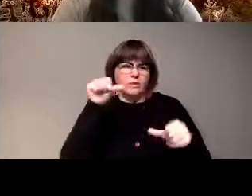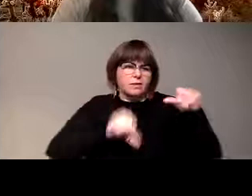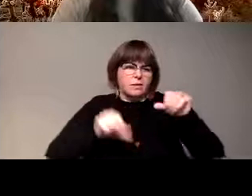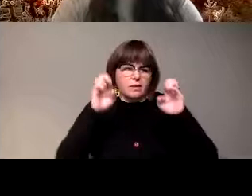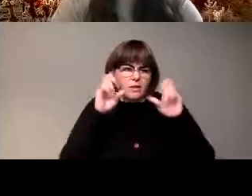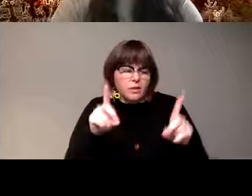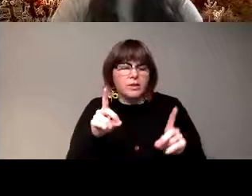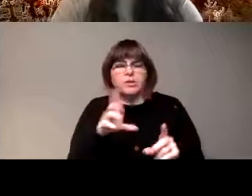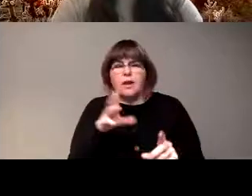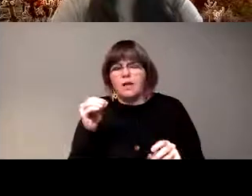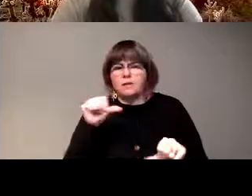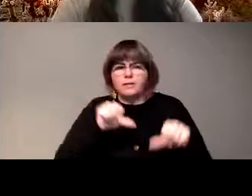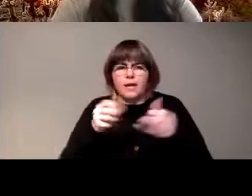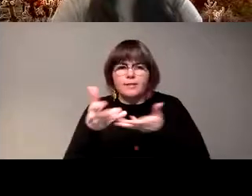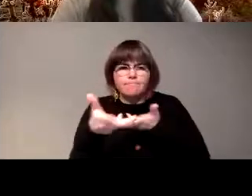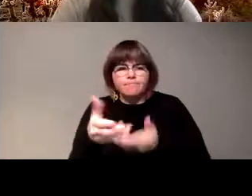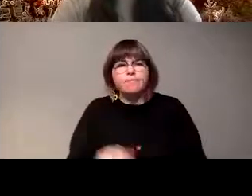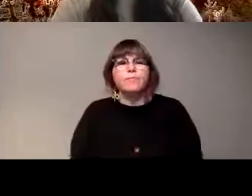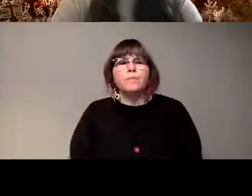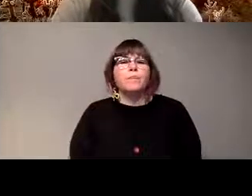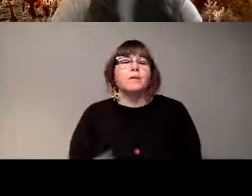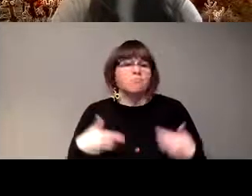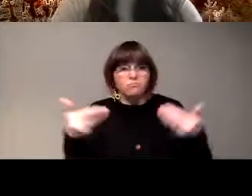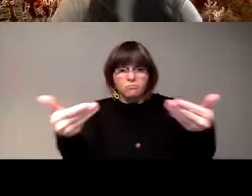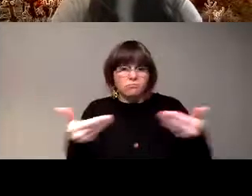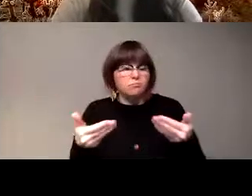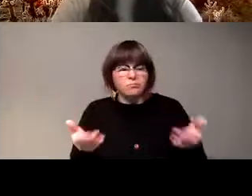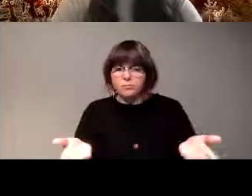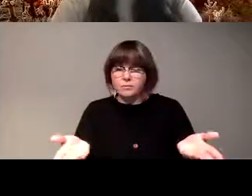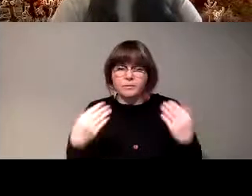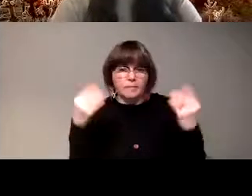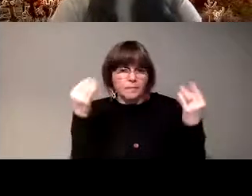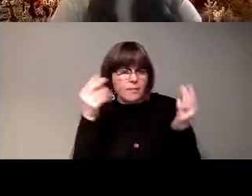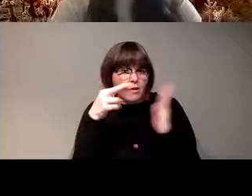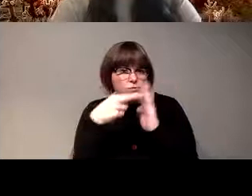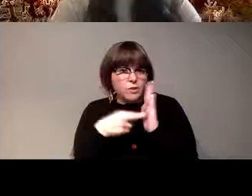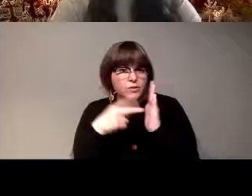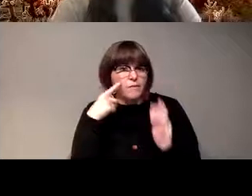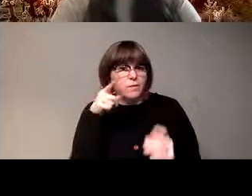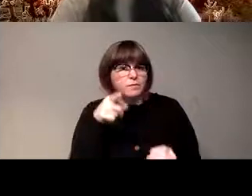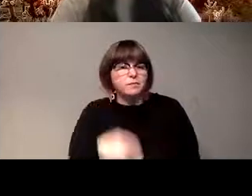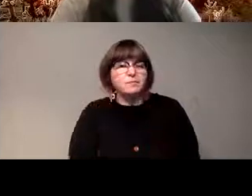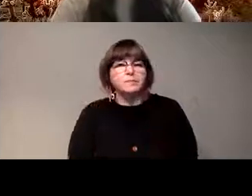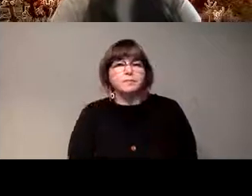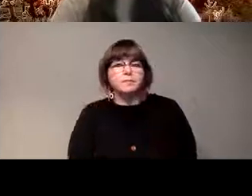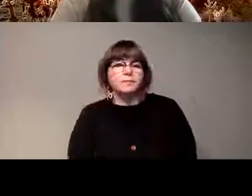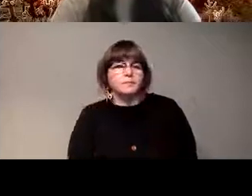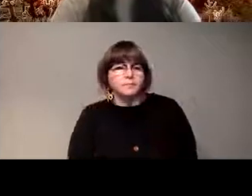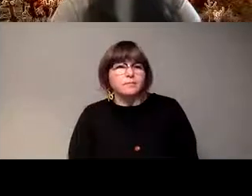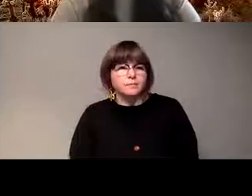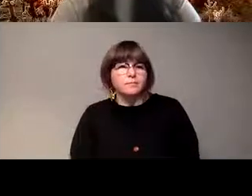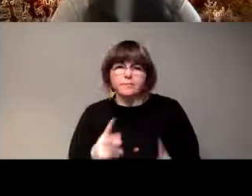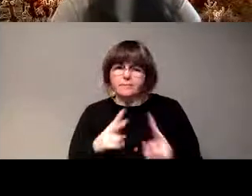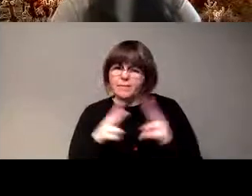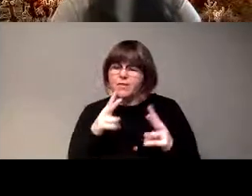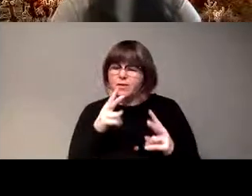science engagement. So I want to invite all of you to think about registering for that. I think it will be a very, very